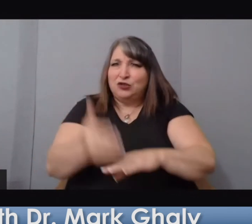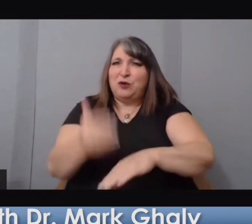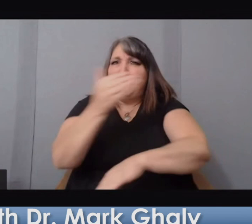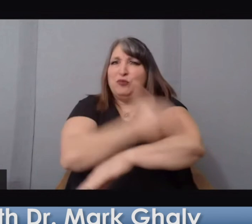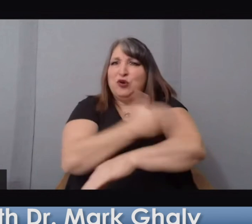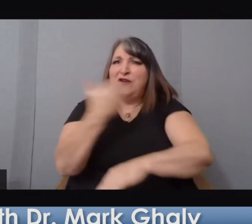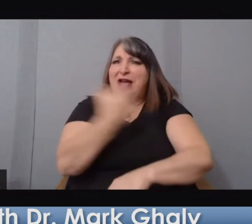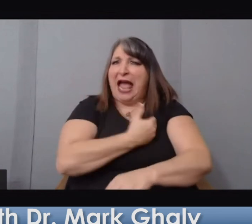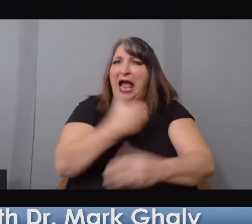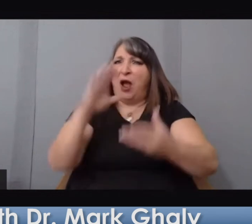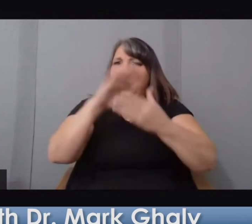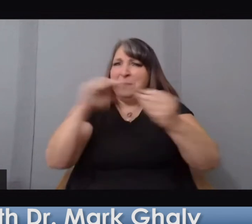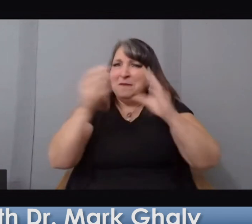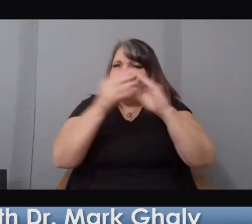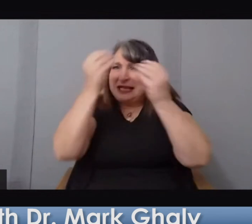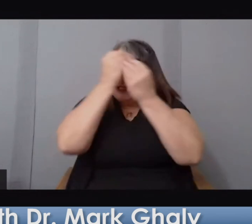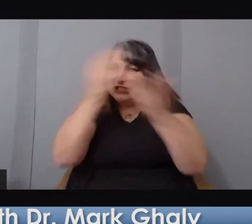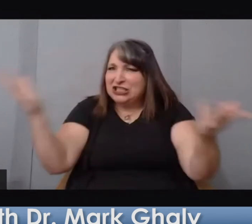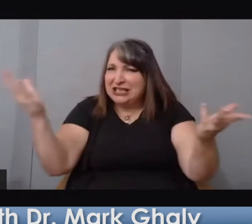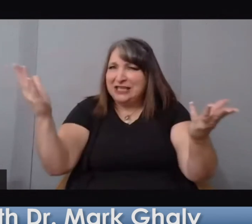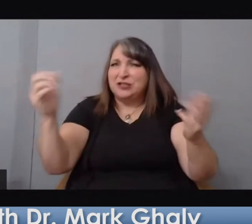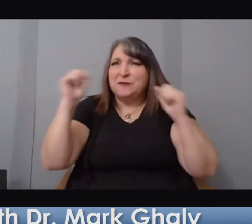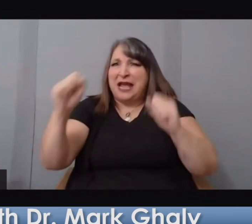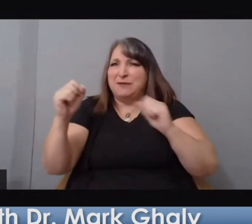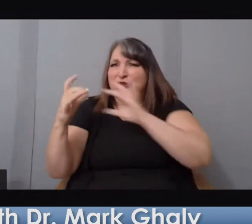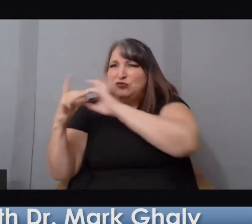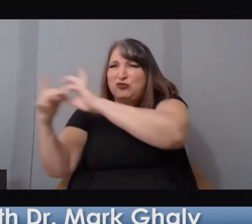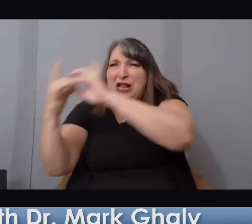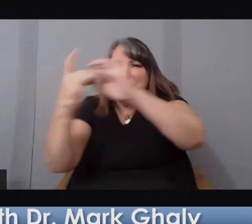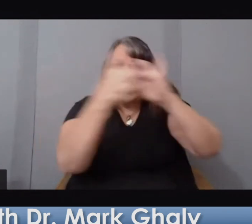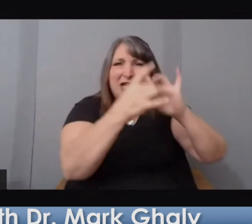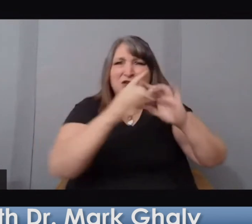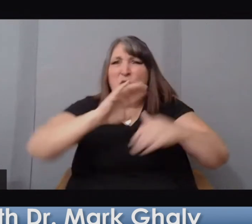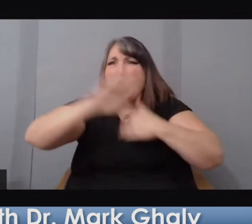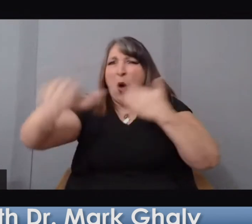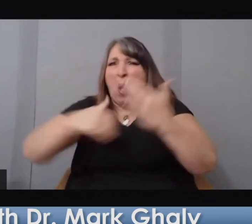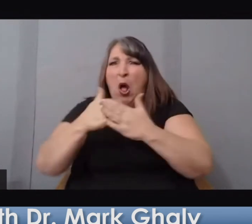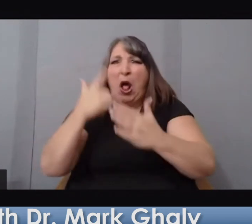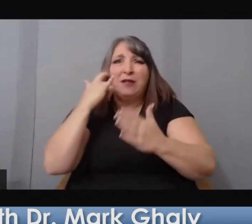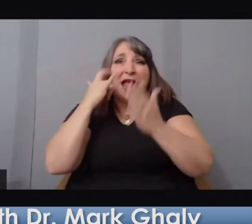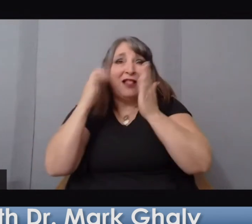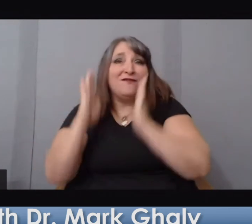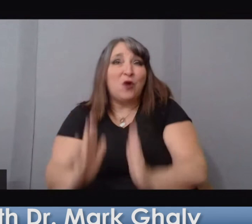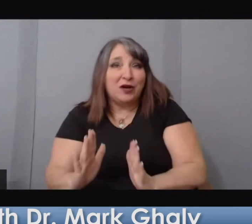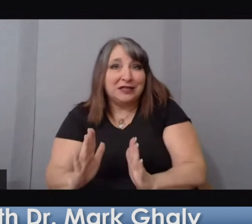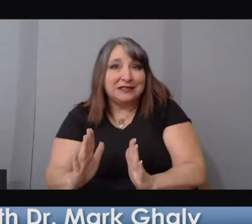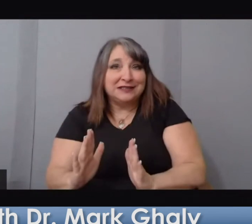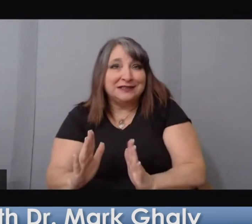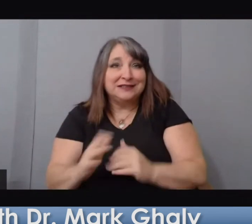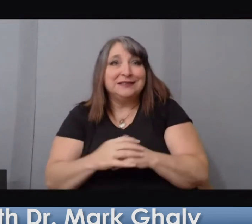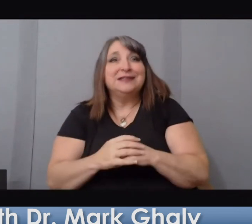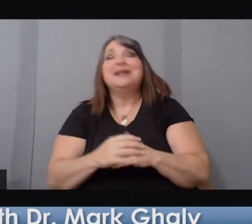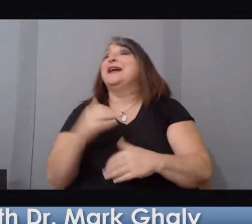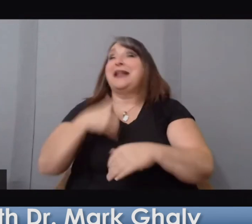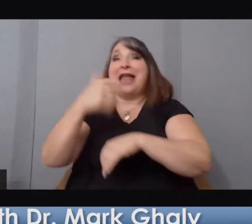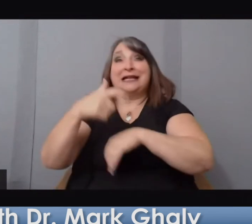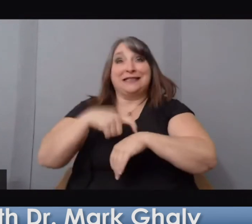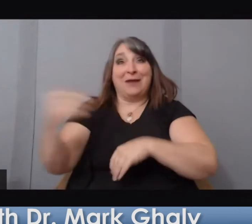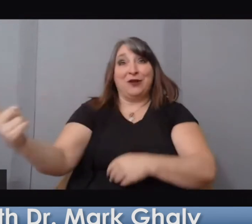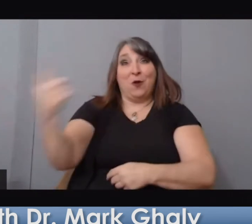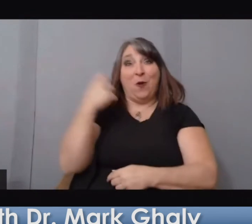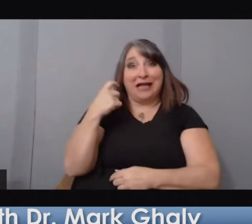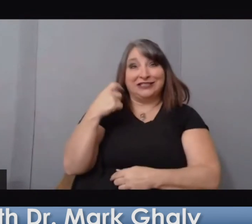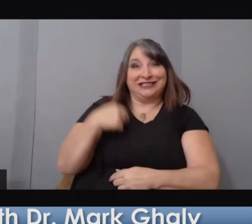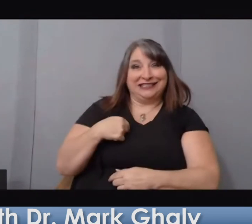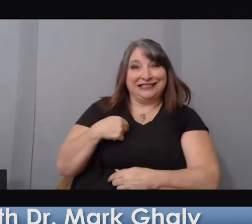ability to relate to all Californians. And I hope the next time you ask me a question, give me a little bit of time, you will say, you will